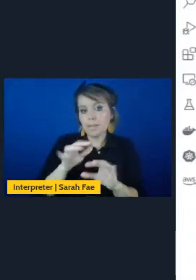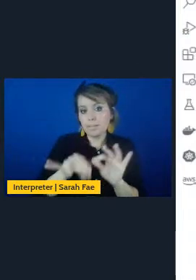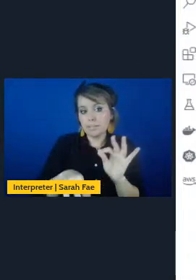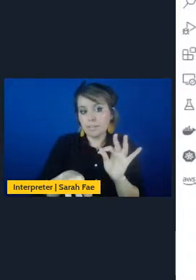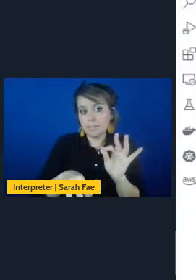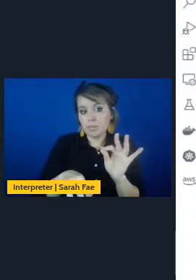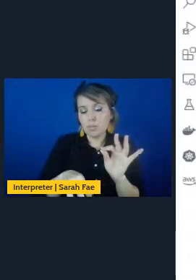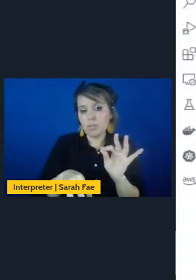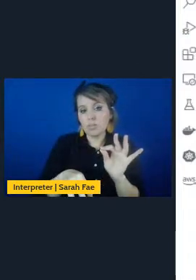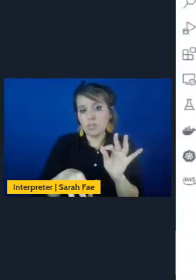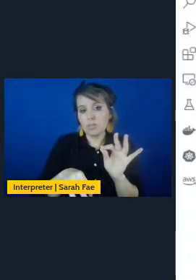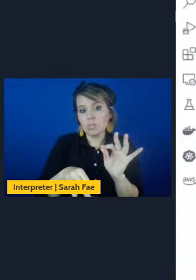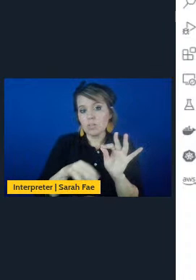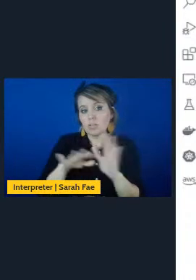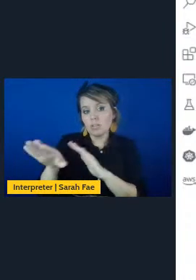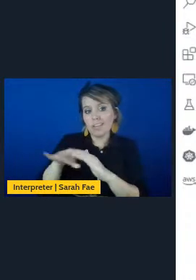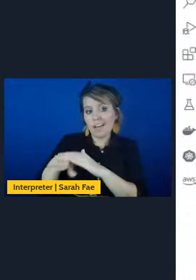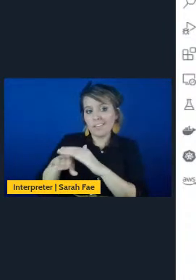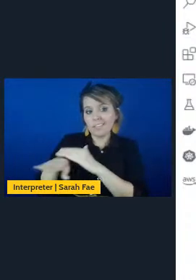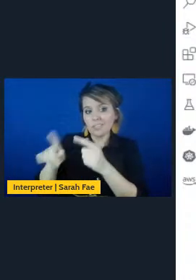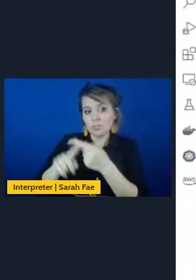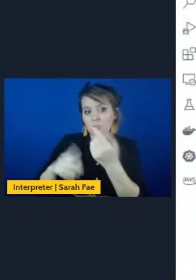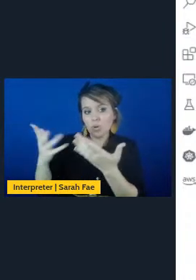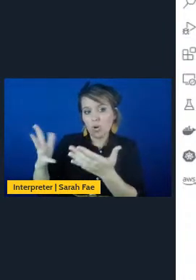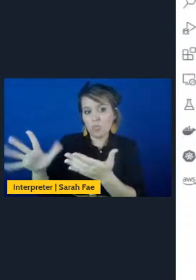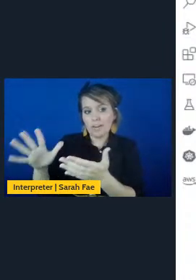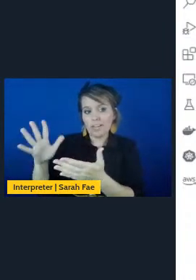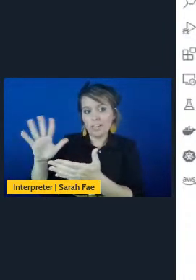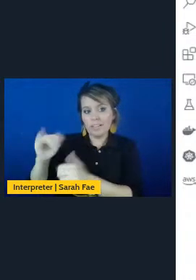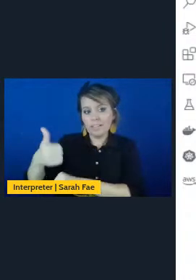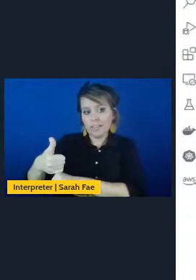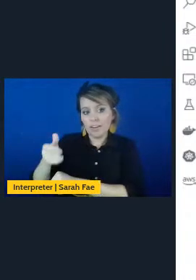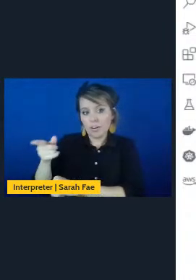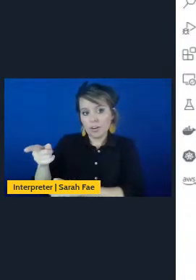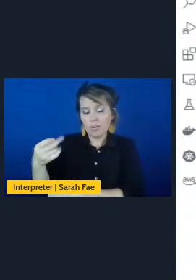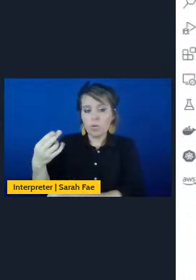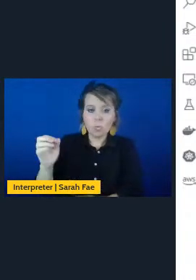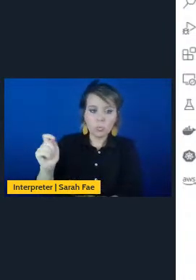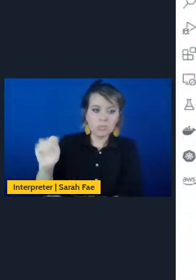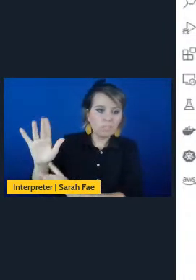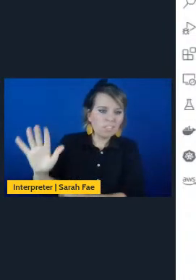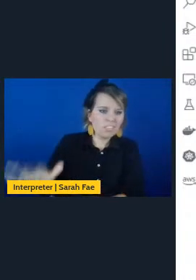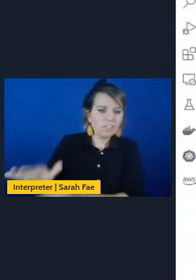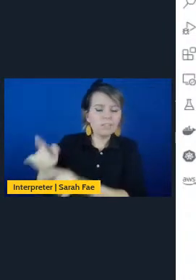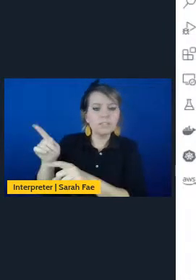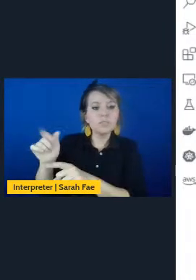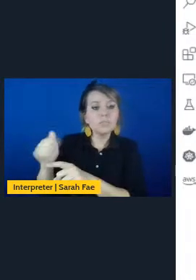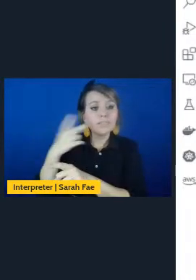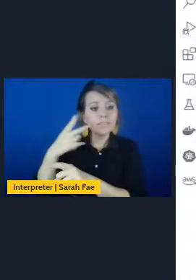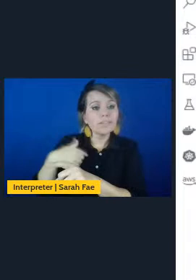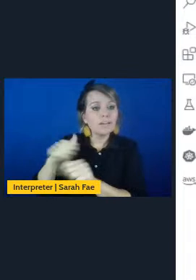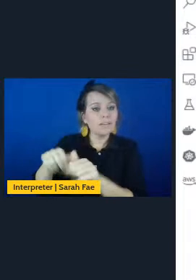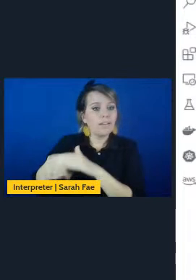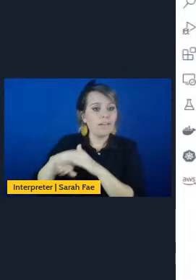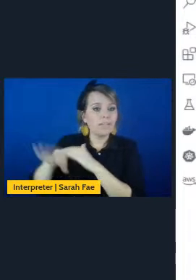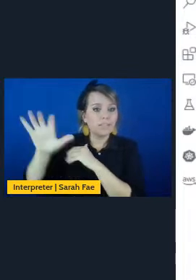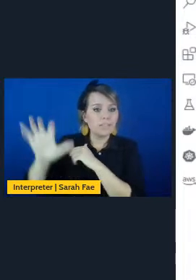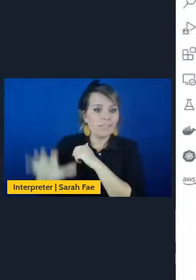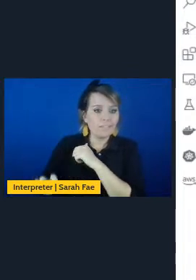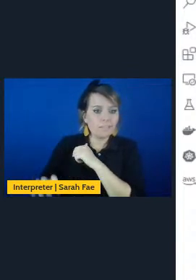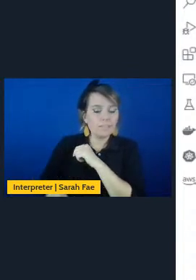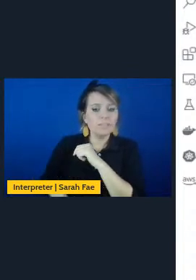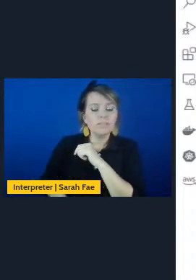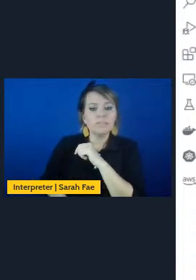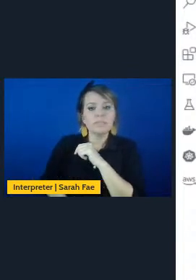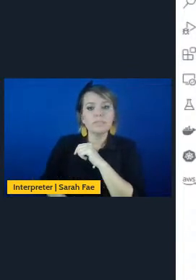our Nginx instance, curl localhost 8080, and as you can see, I'm able to access it. Now, just to